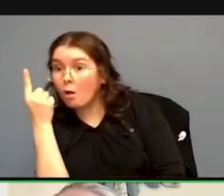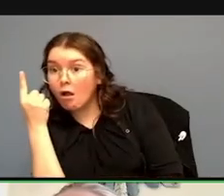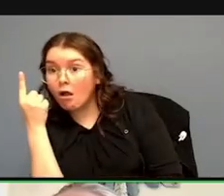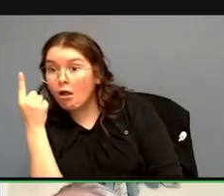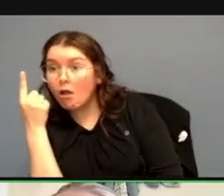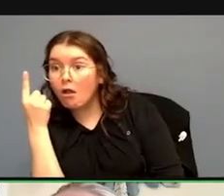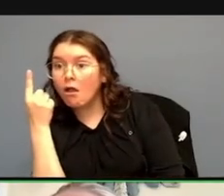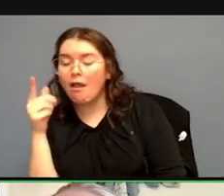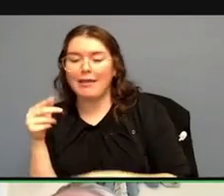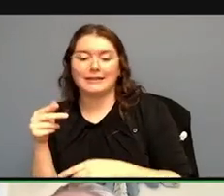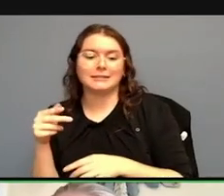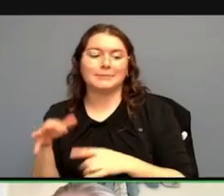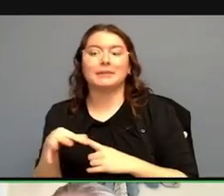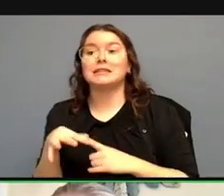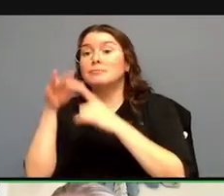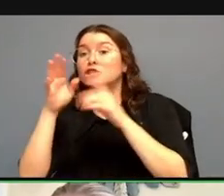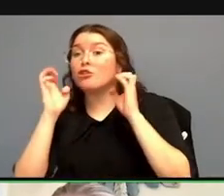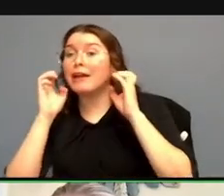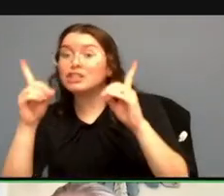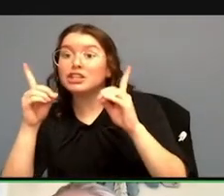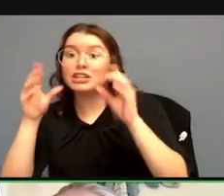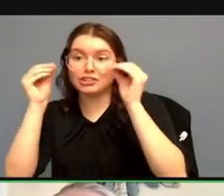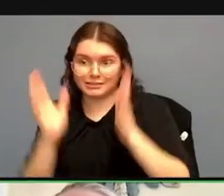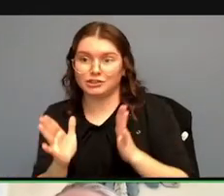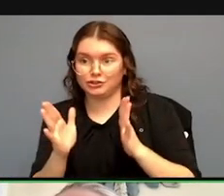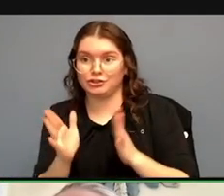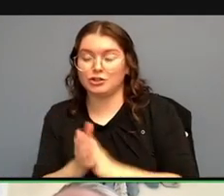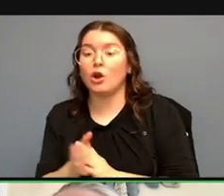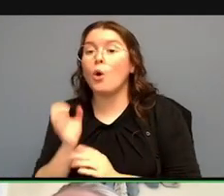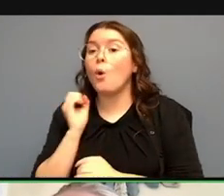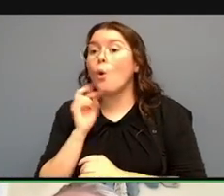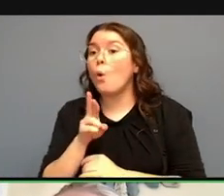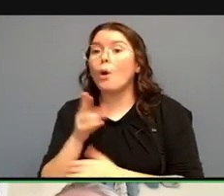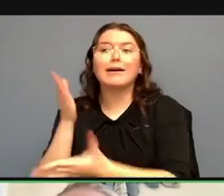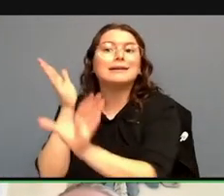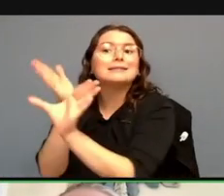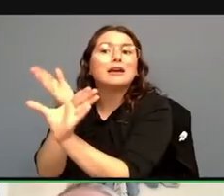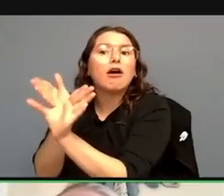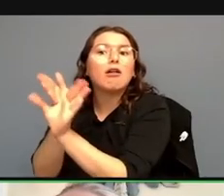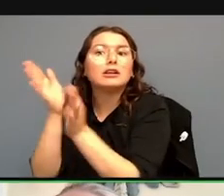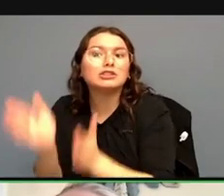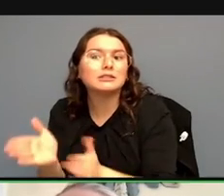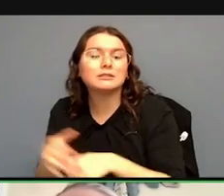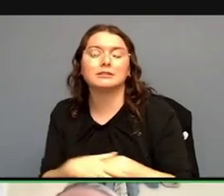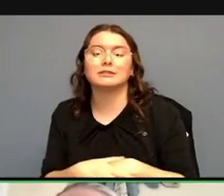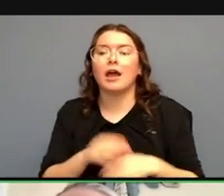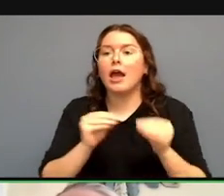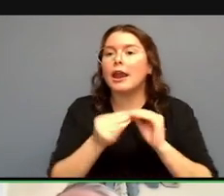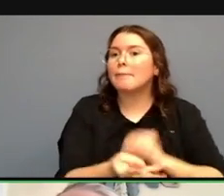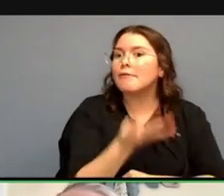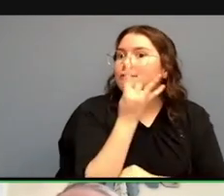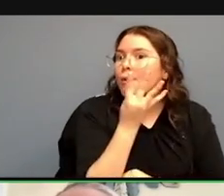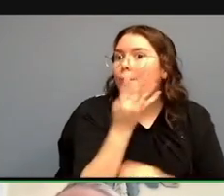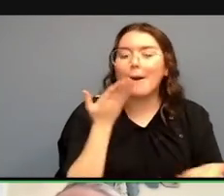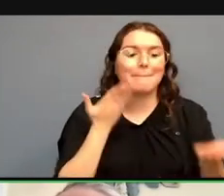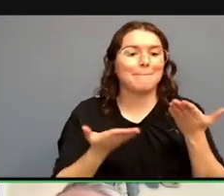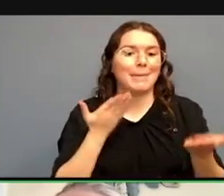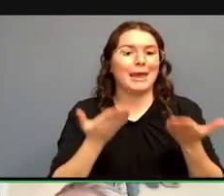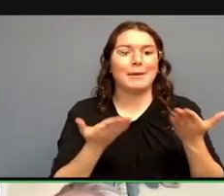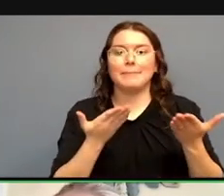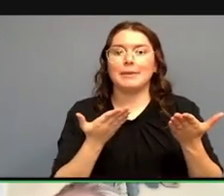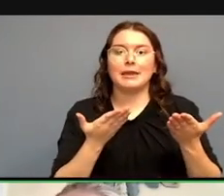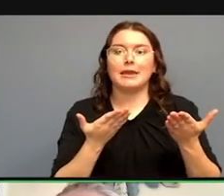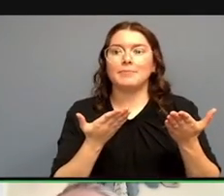a special education teacher or the psychologist. A number 4 might be an